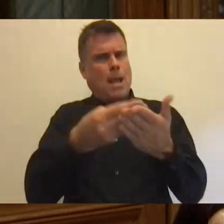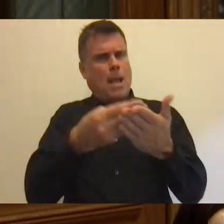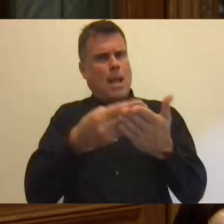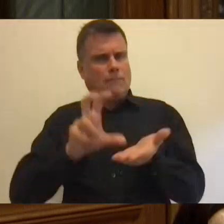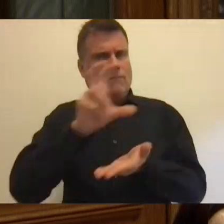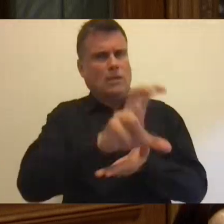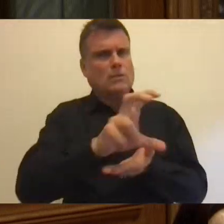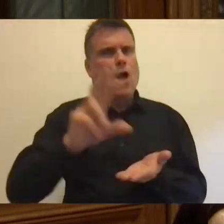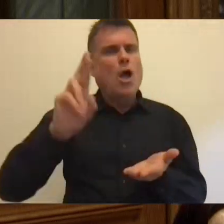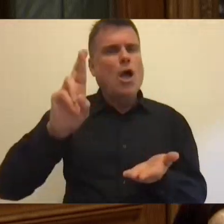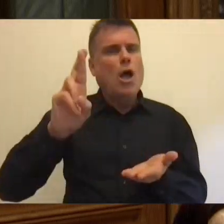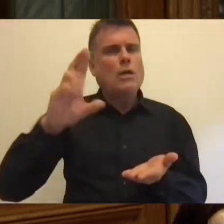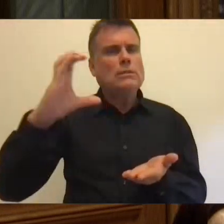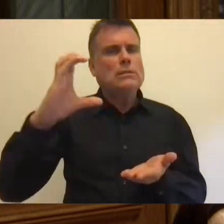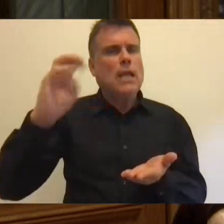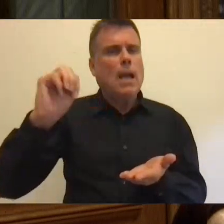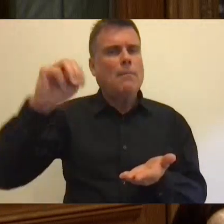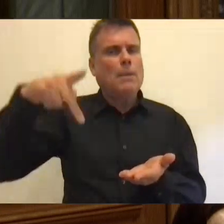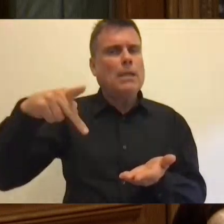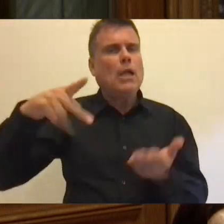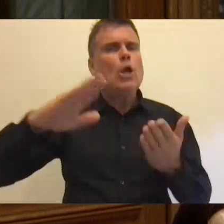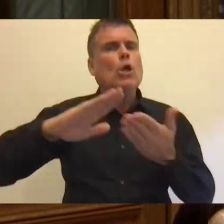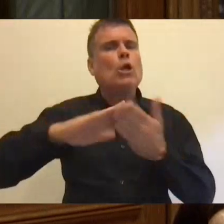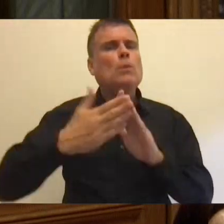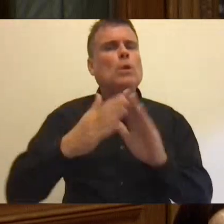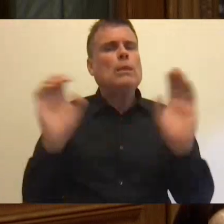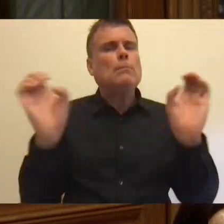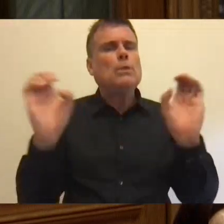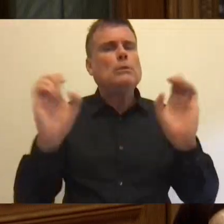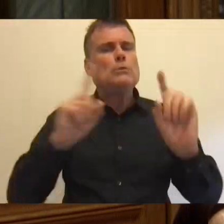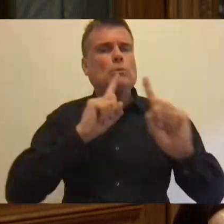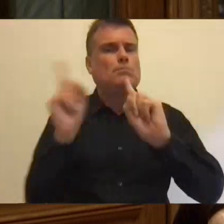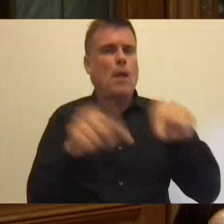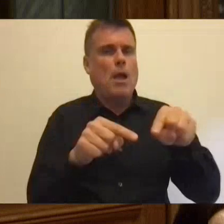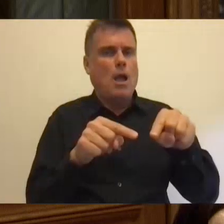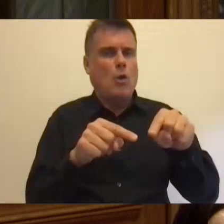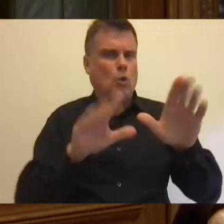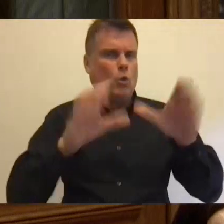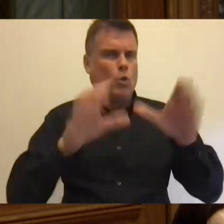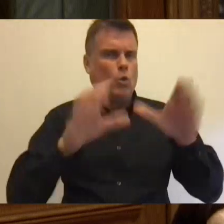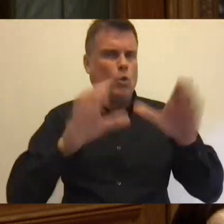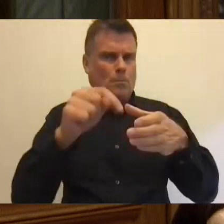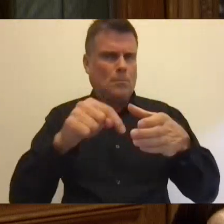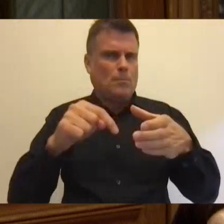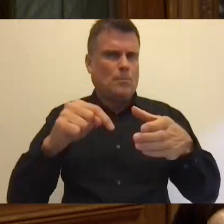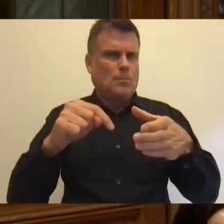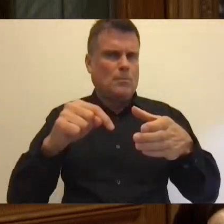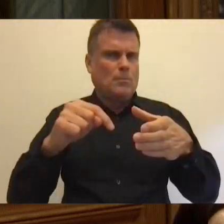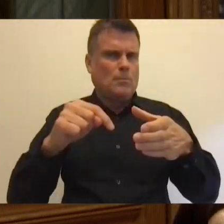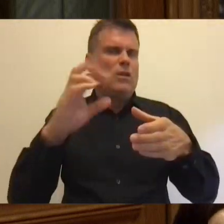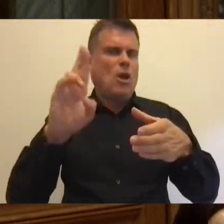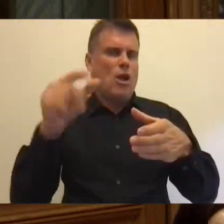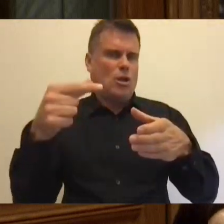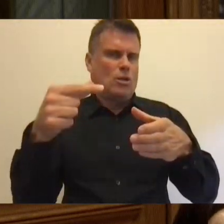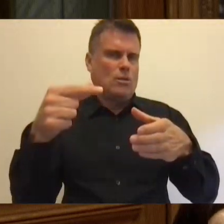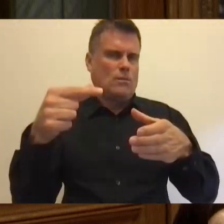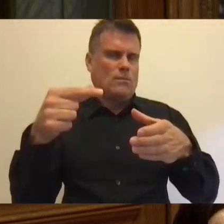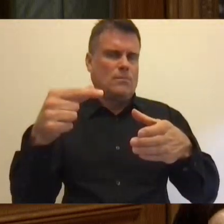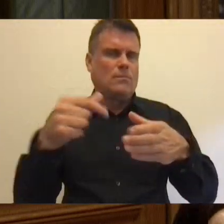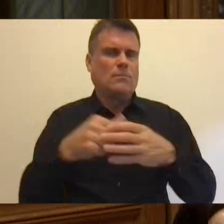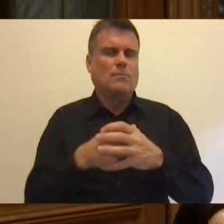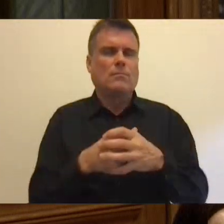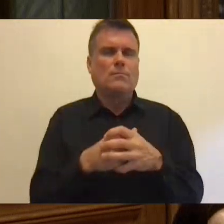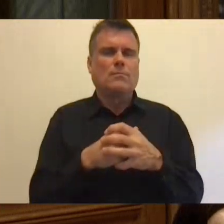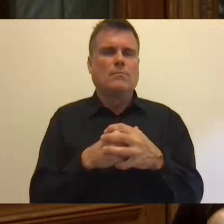of the calls to justice in the missing and murdered Indigenous women and girls report. The Minister was furious with this line of questioning, yet